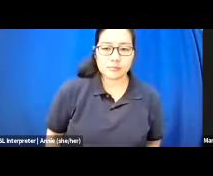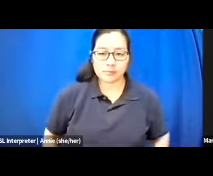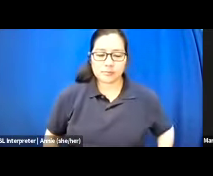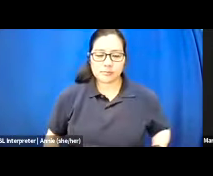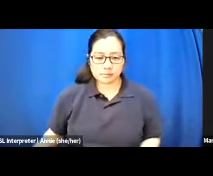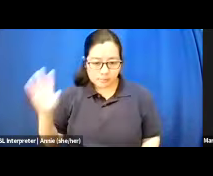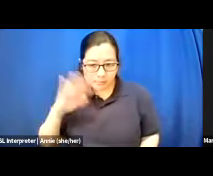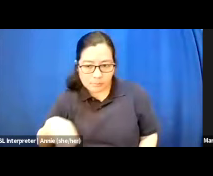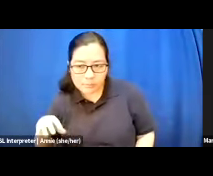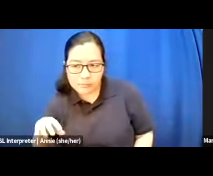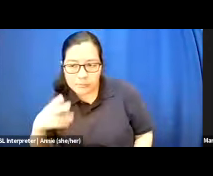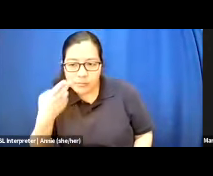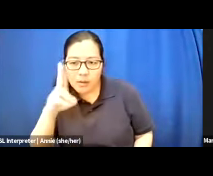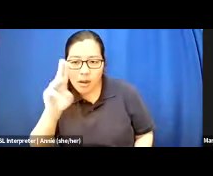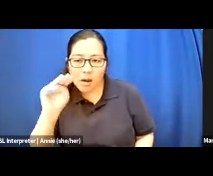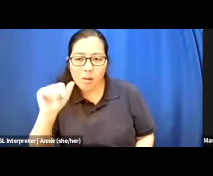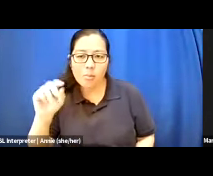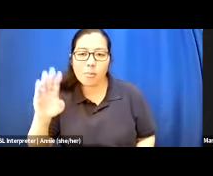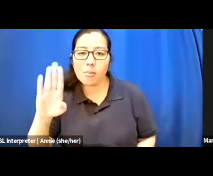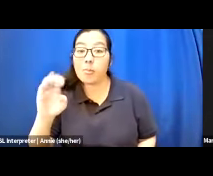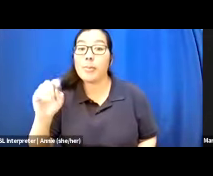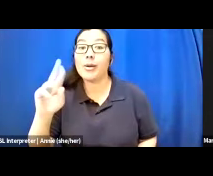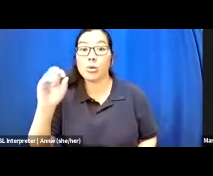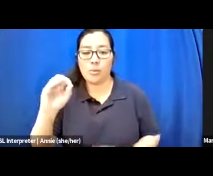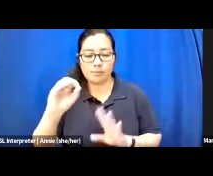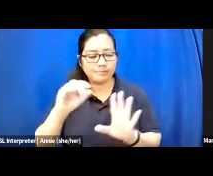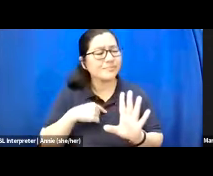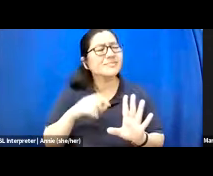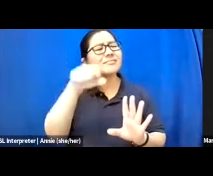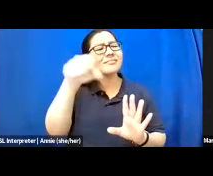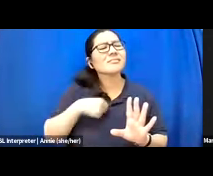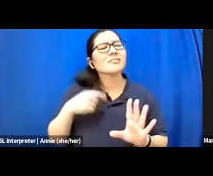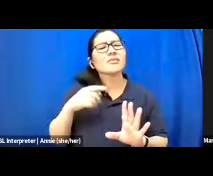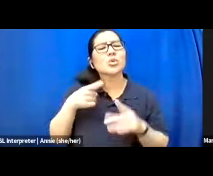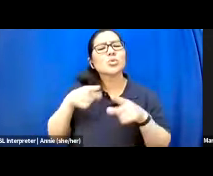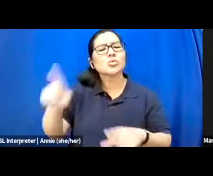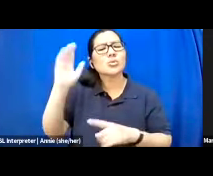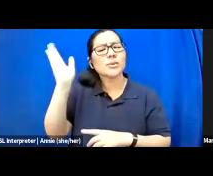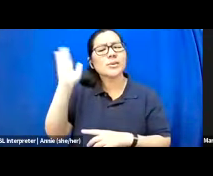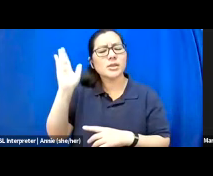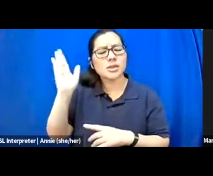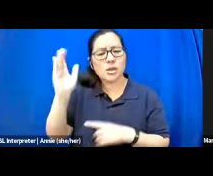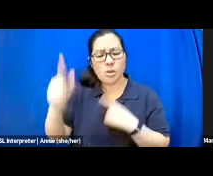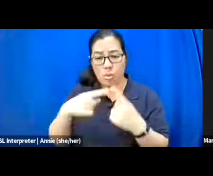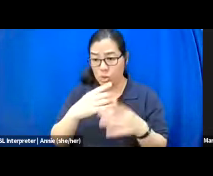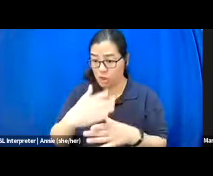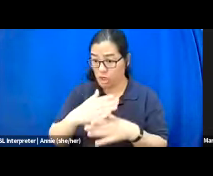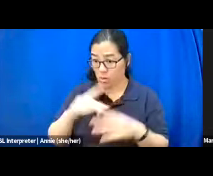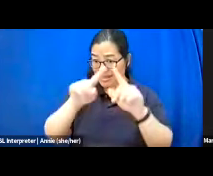Oh, yeah. In our presentation, Doctor, when we are sharing the slides,